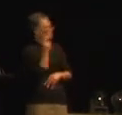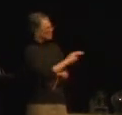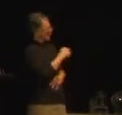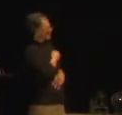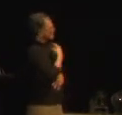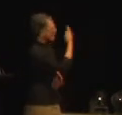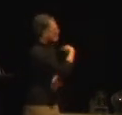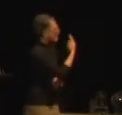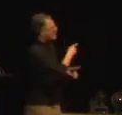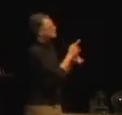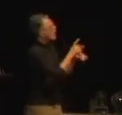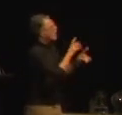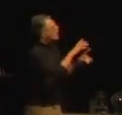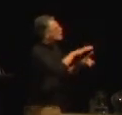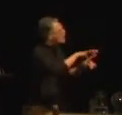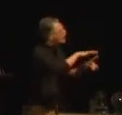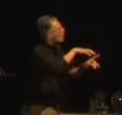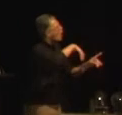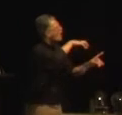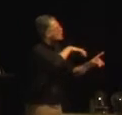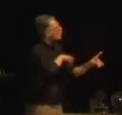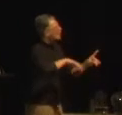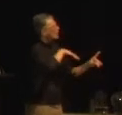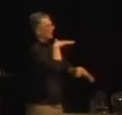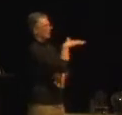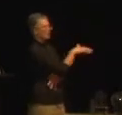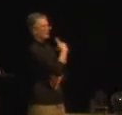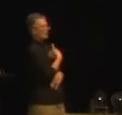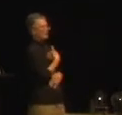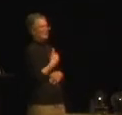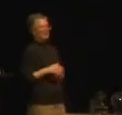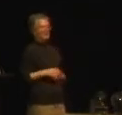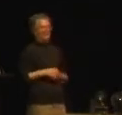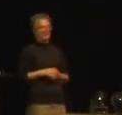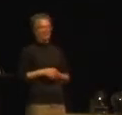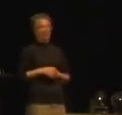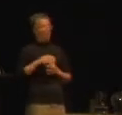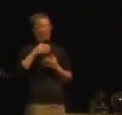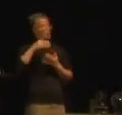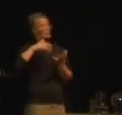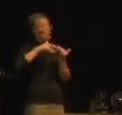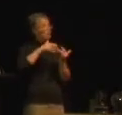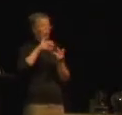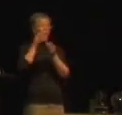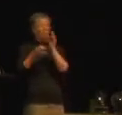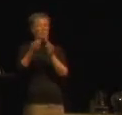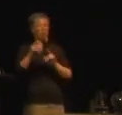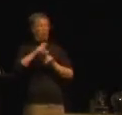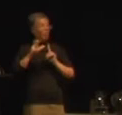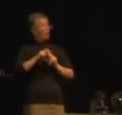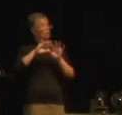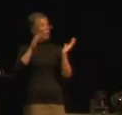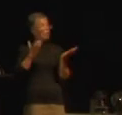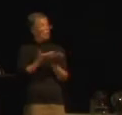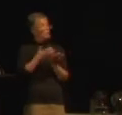and exhibitions. If our job is to document, describe, and contextualize our social, cultural, and political worlds, then we need to be engaged